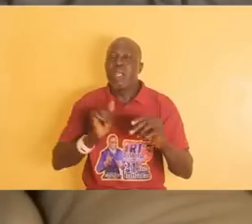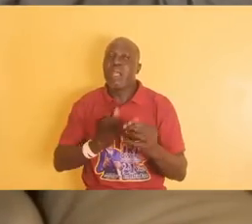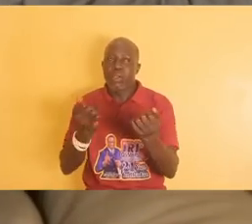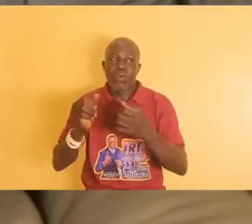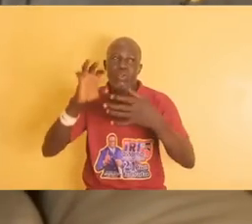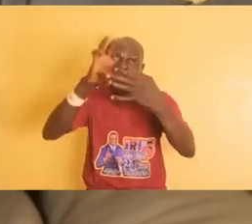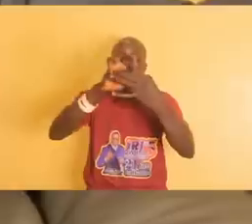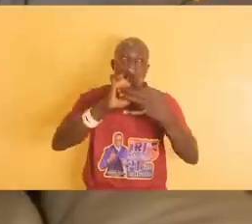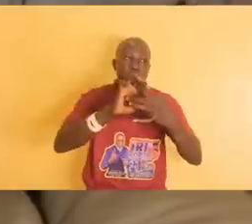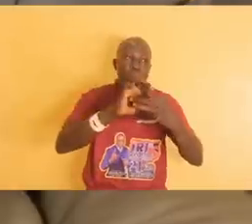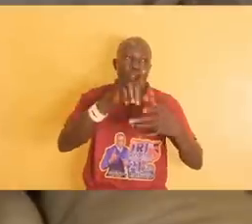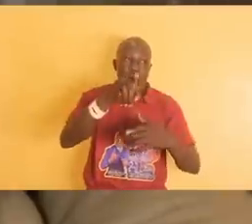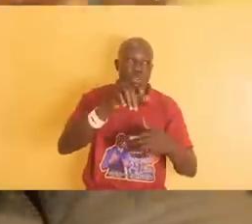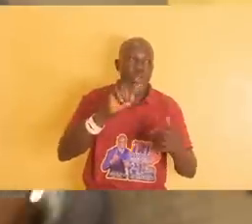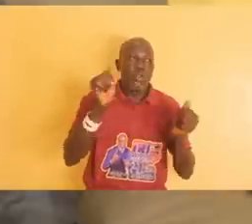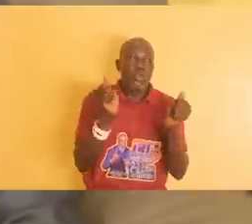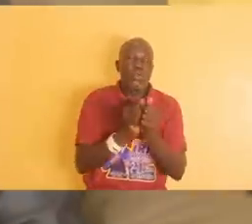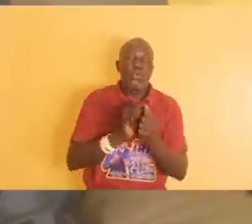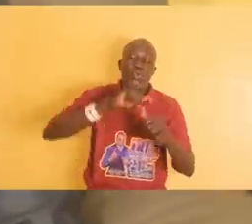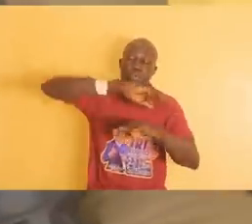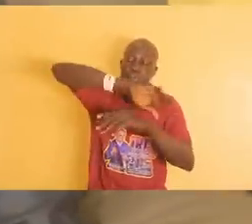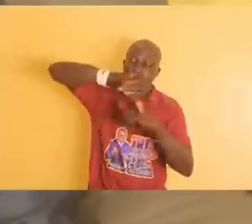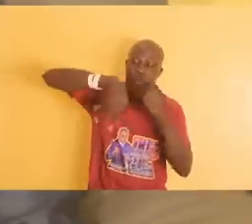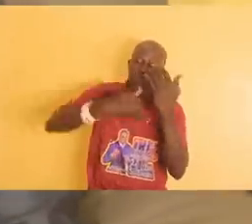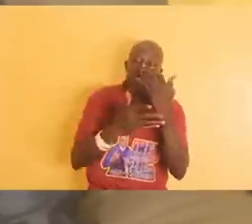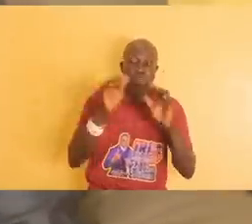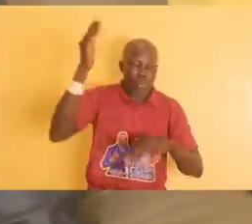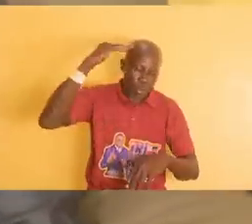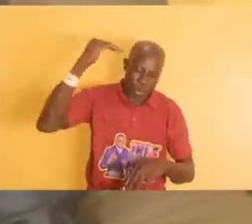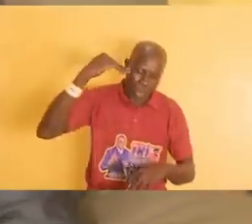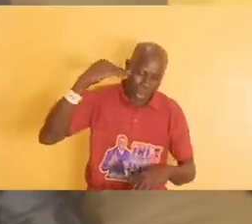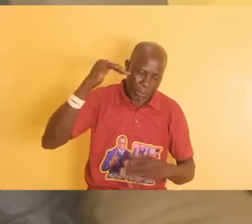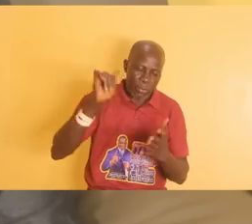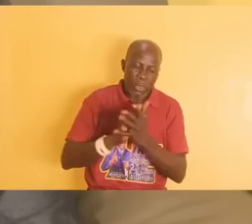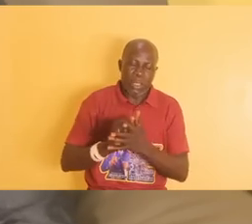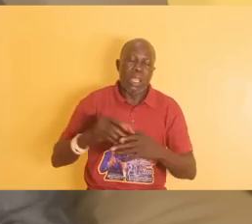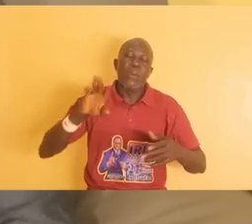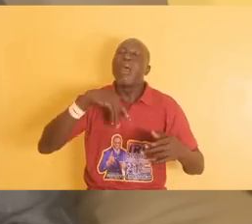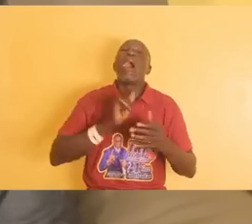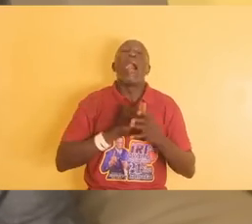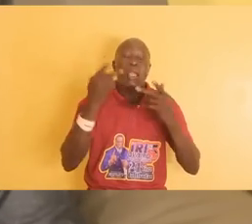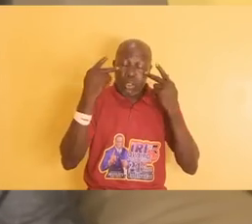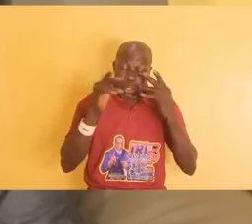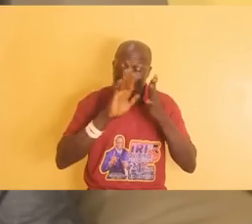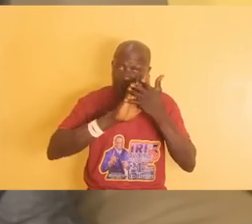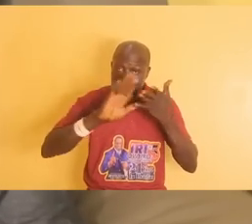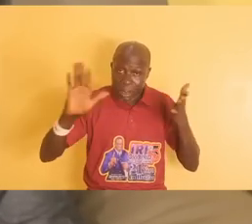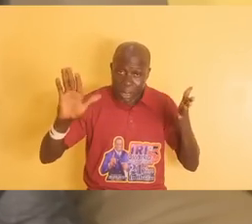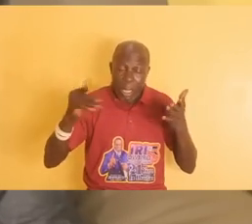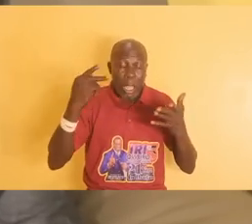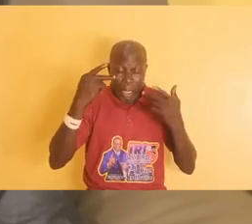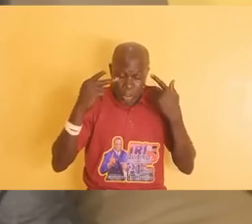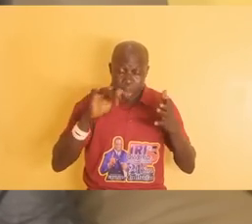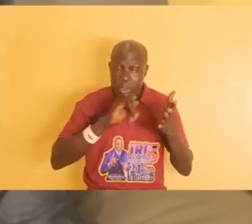be connected. You oil that was anointed on my head. Mori kedere. I saw it clearly.